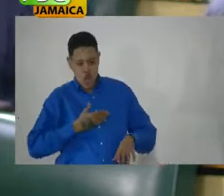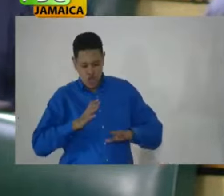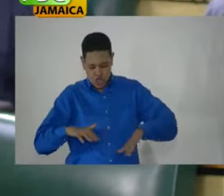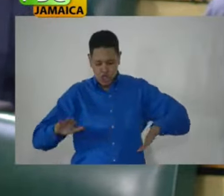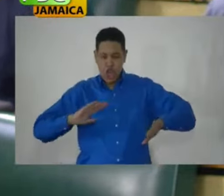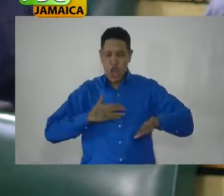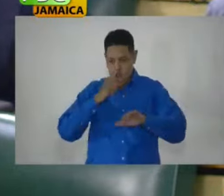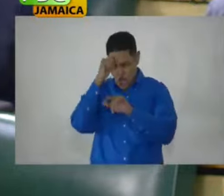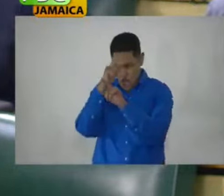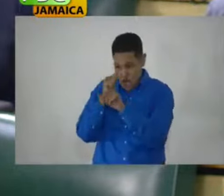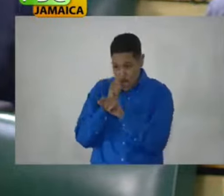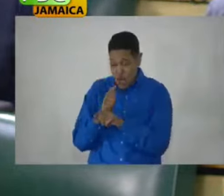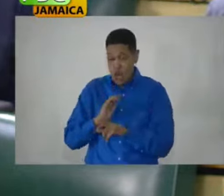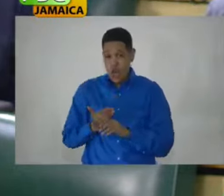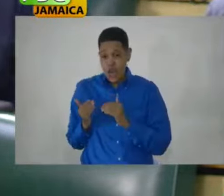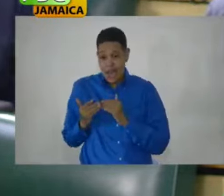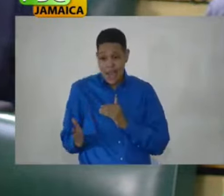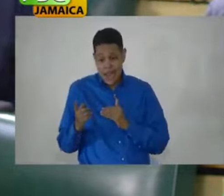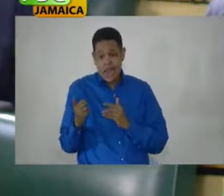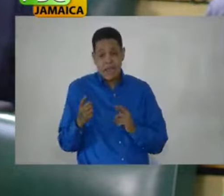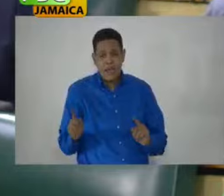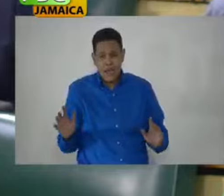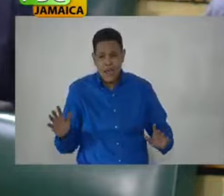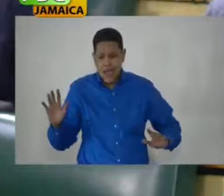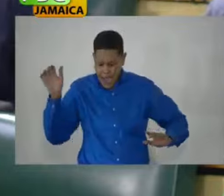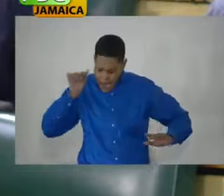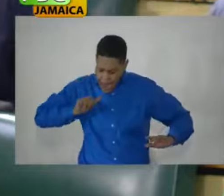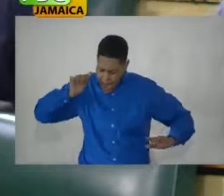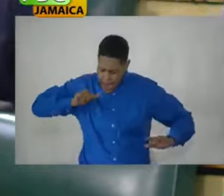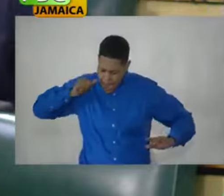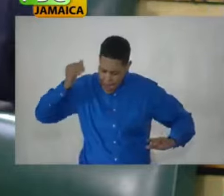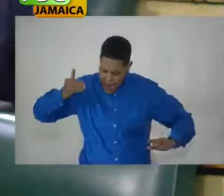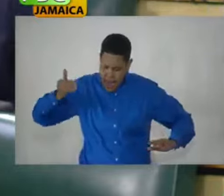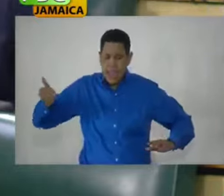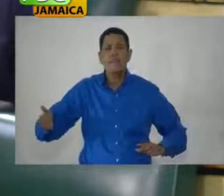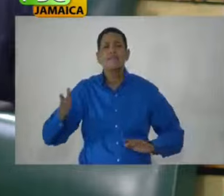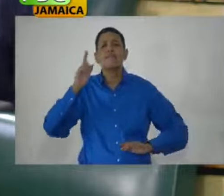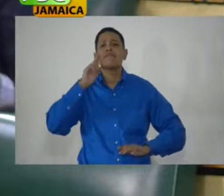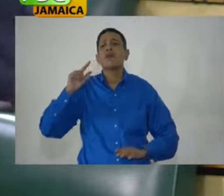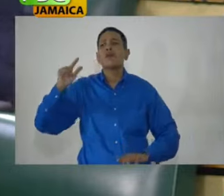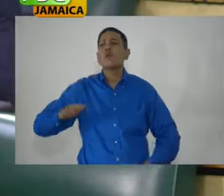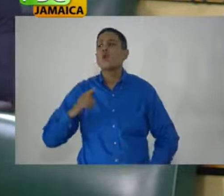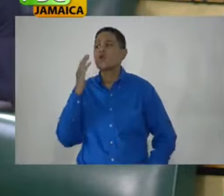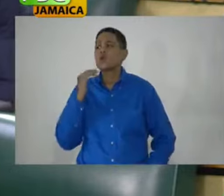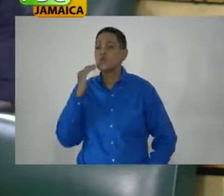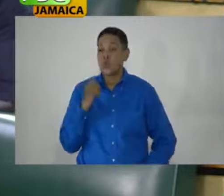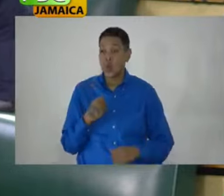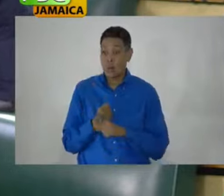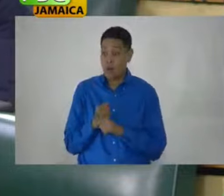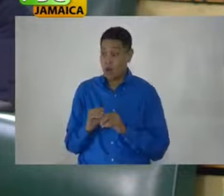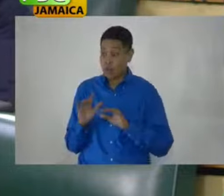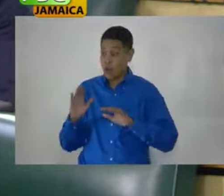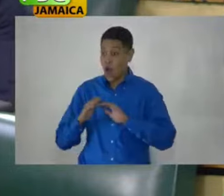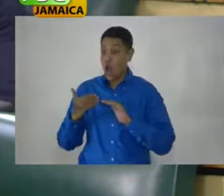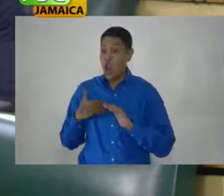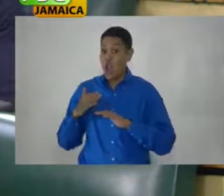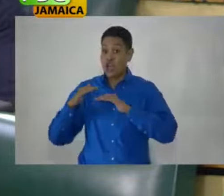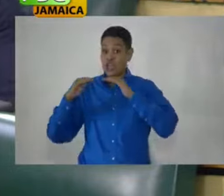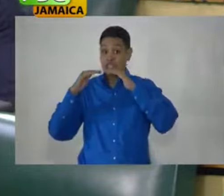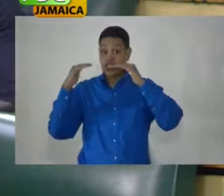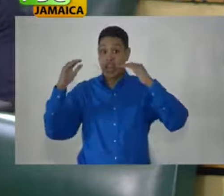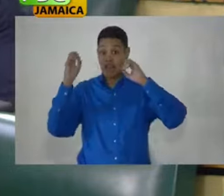our siblings, our neighbors. Every lower sugar product on our shelves is a